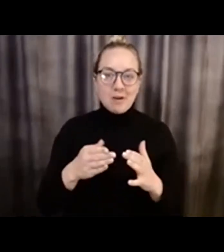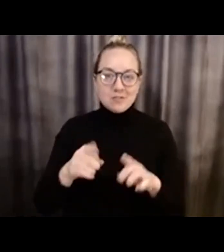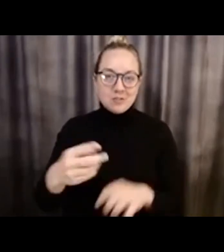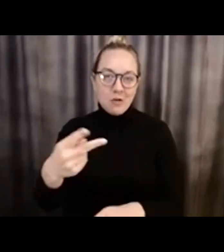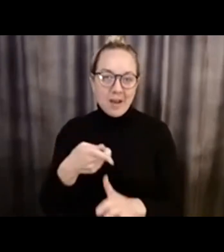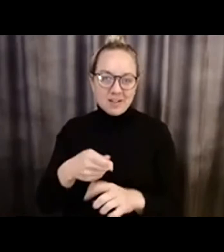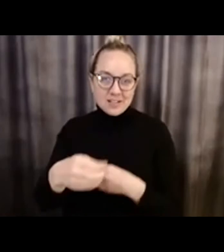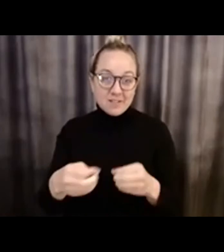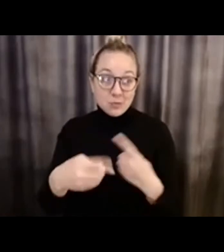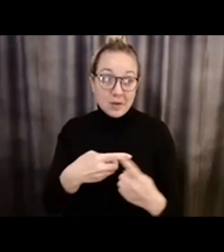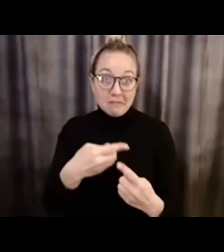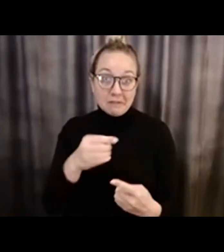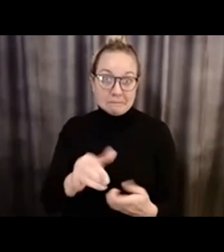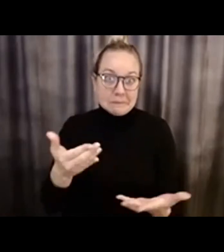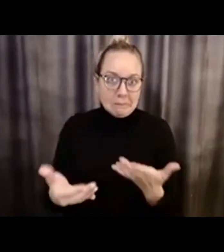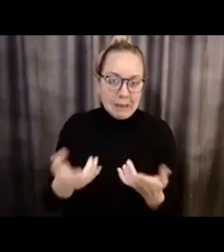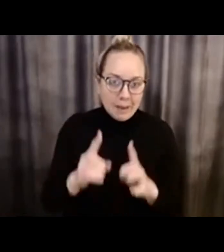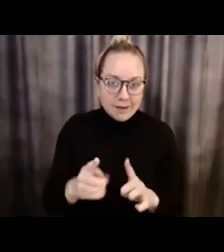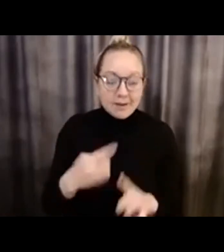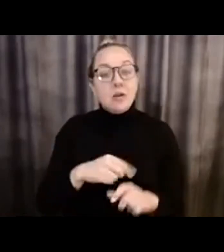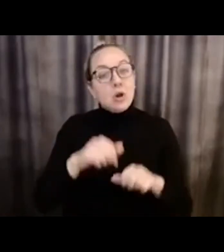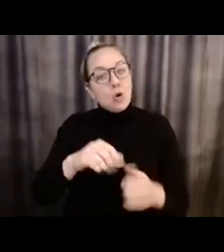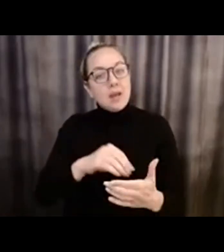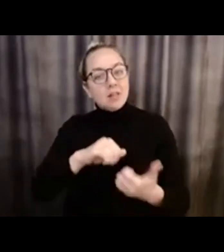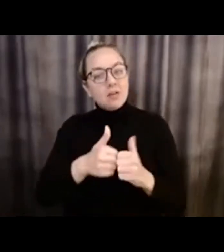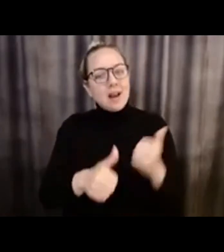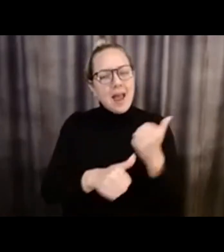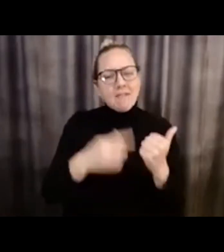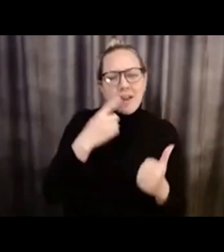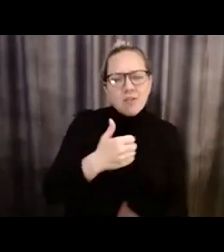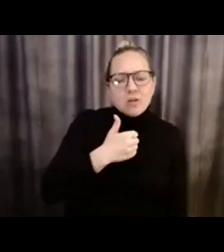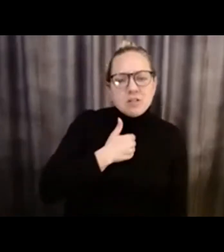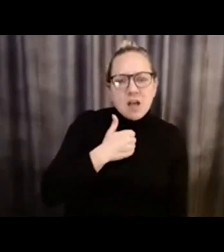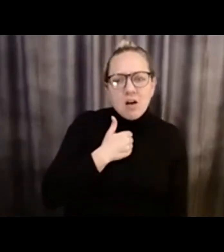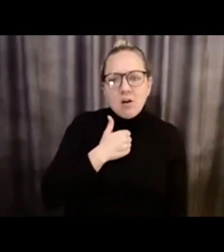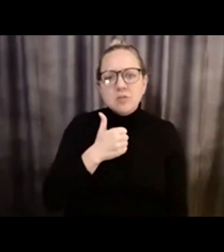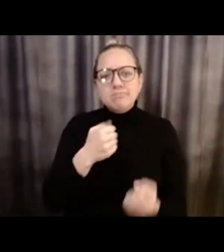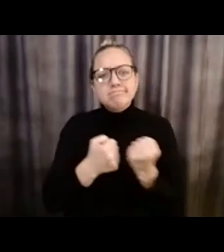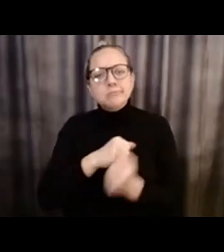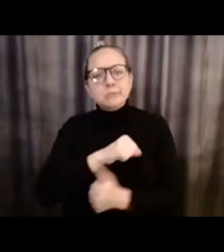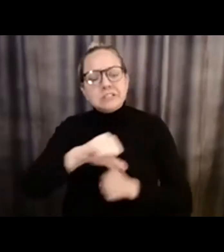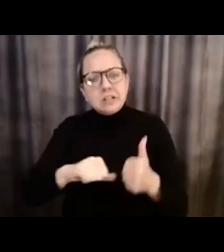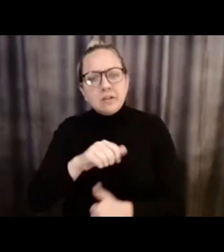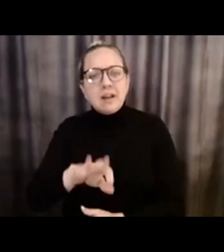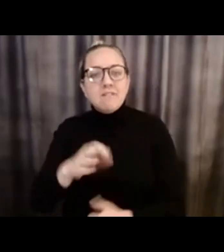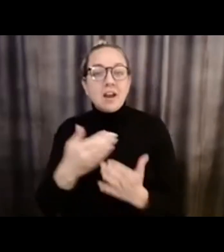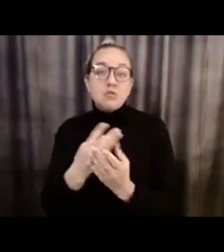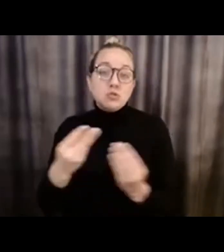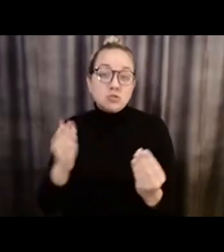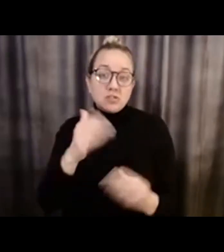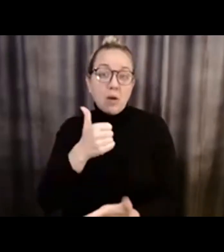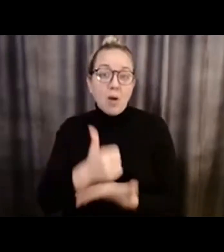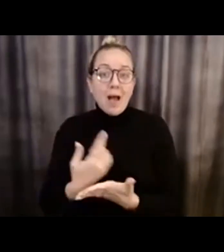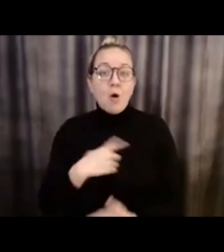one another, learn how to advocate for ourselves, and find solutions that help us thrive both on